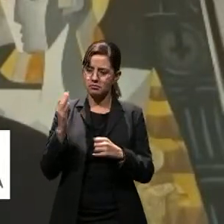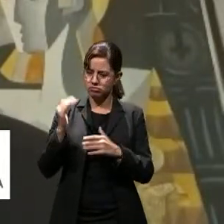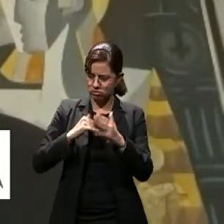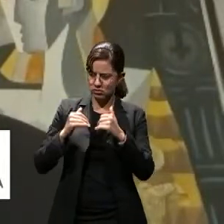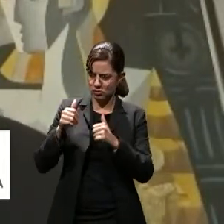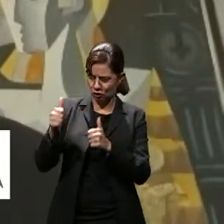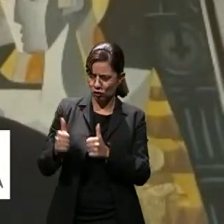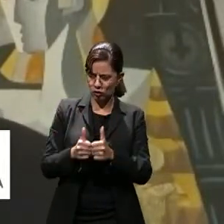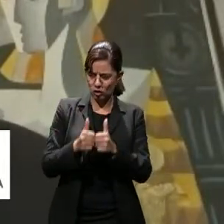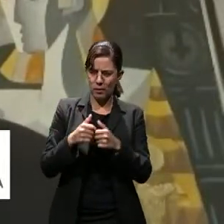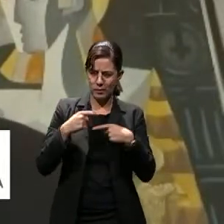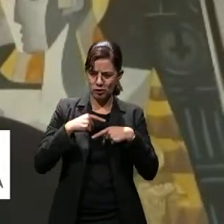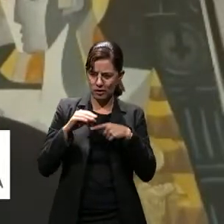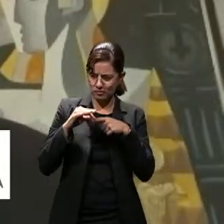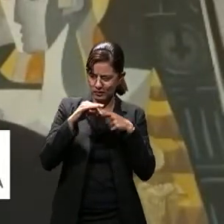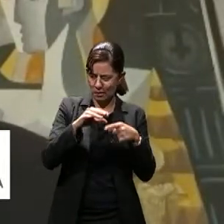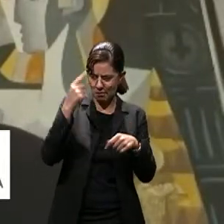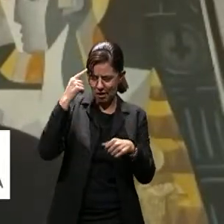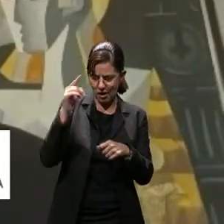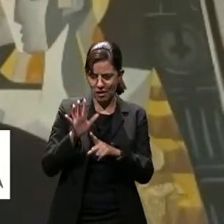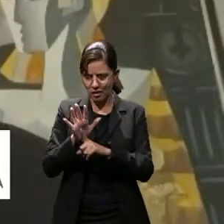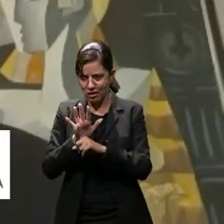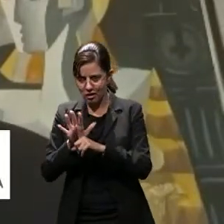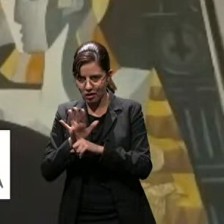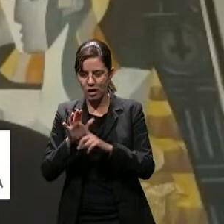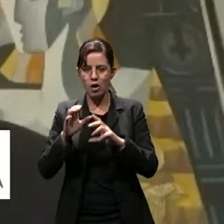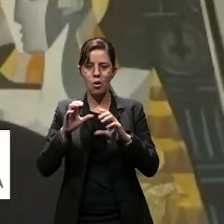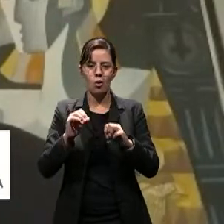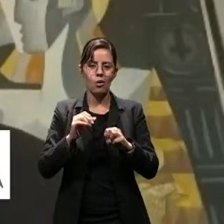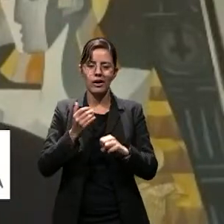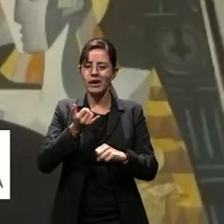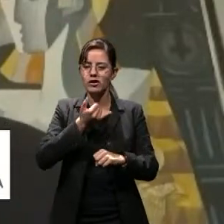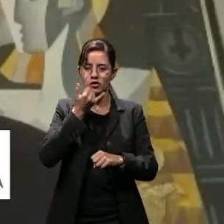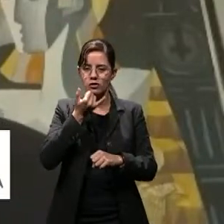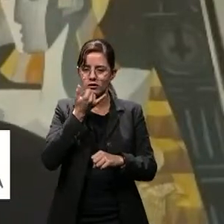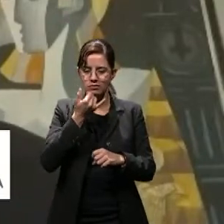to vote. There are minor irregularities.